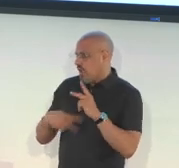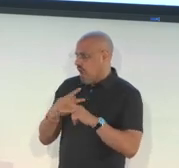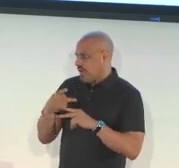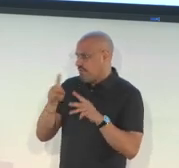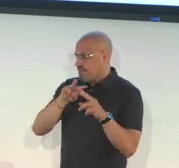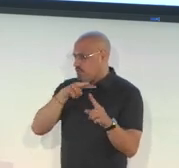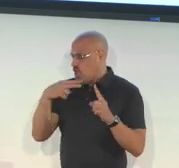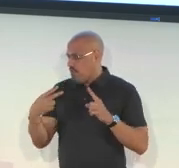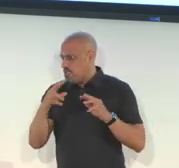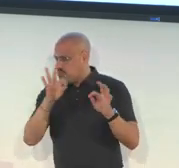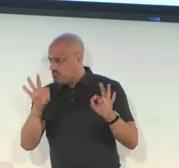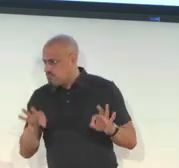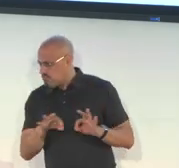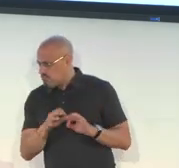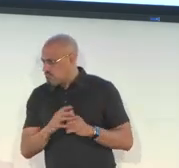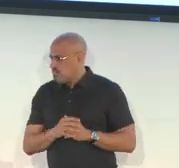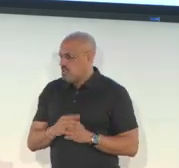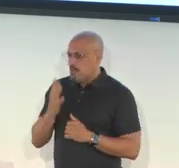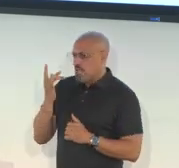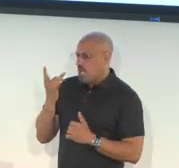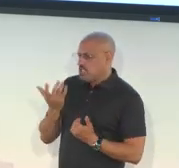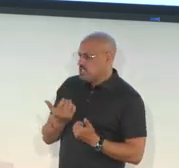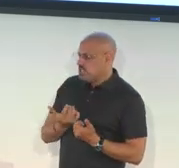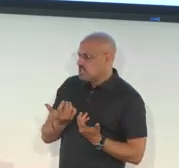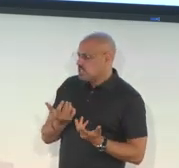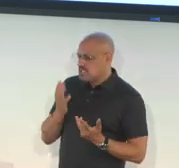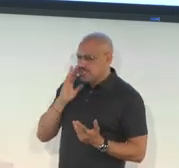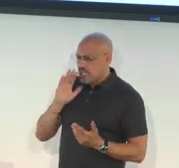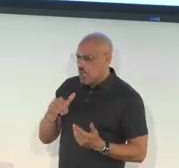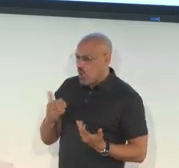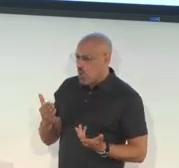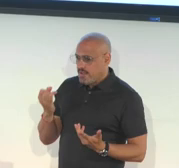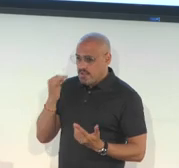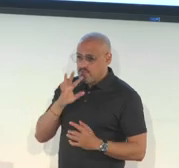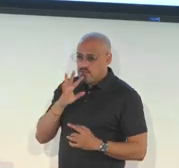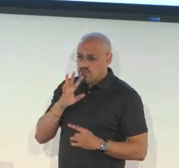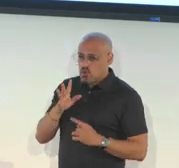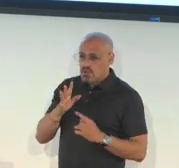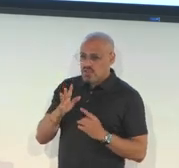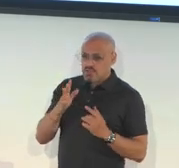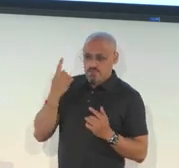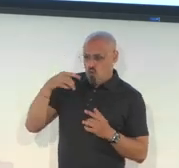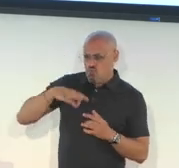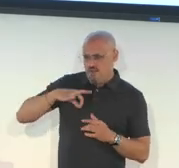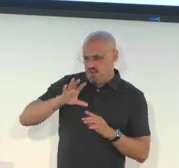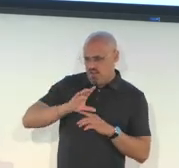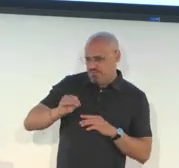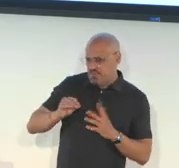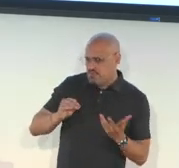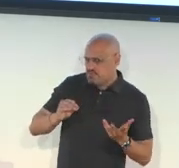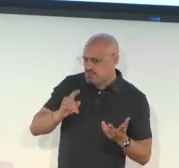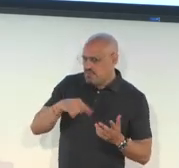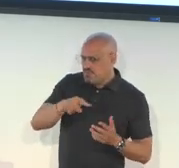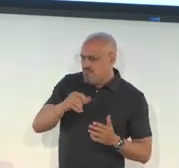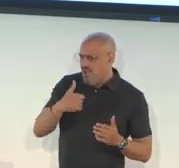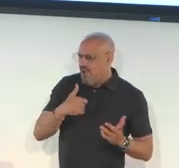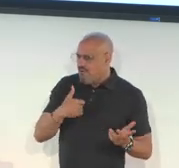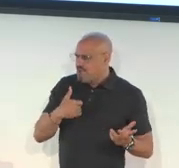framing. Mm-hmm. Because, you know, if you're talking to for-profit companies, at least, they